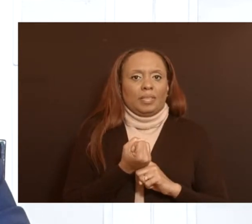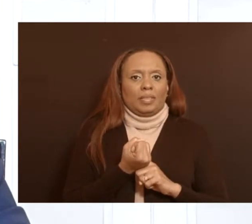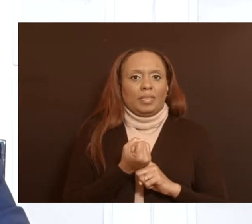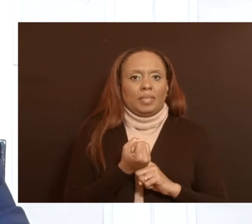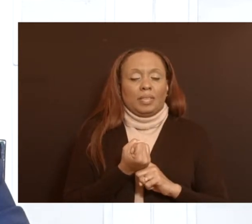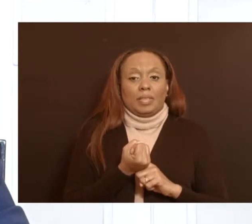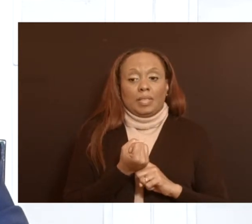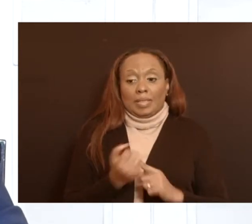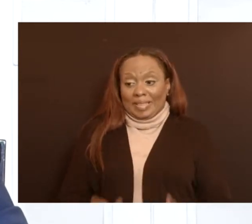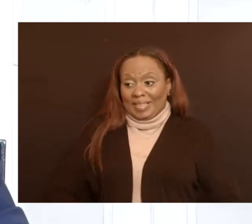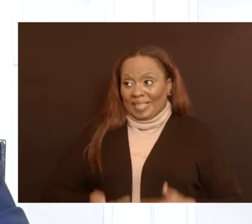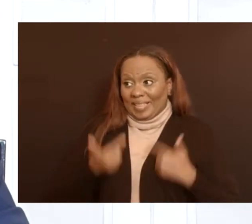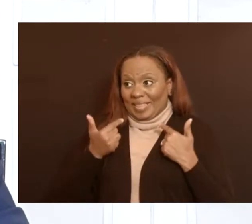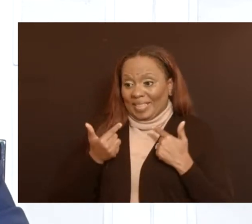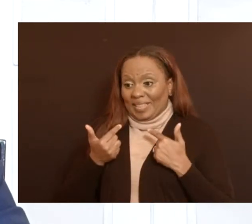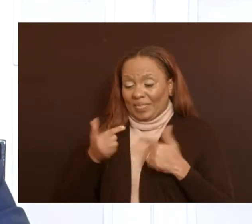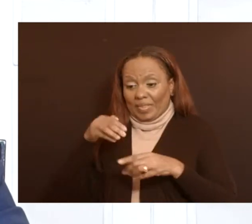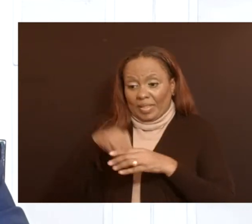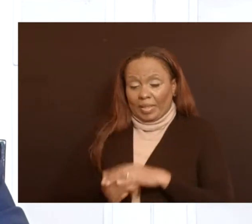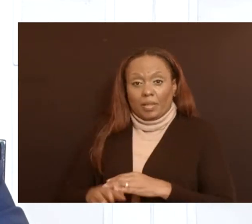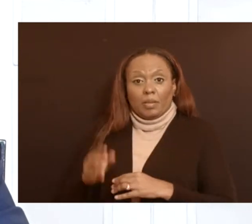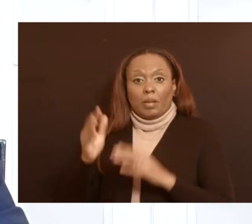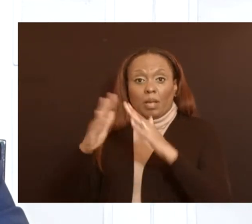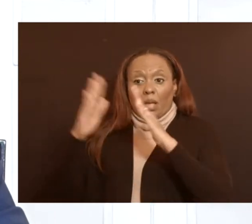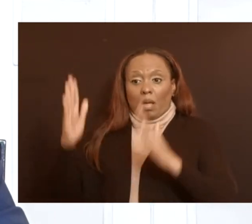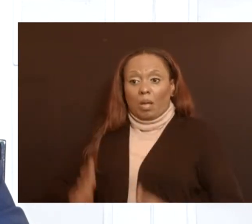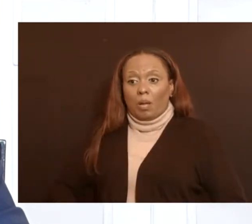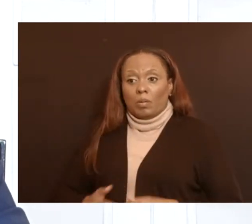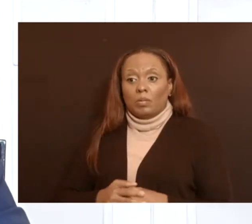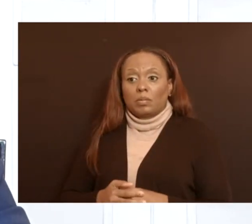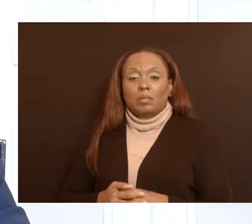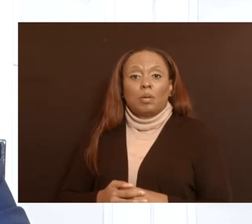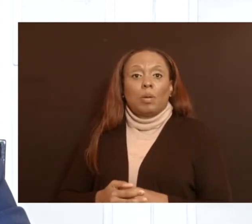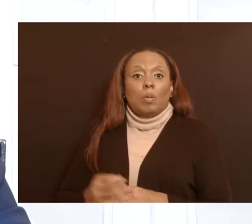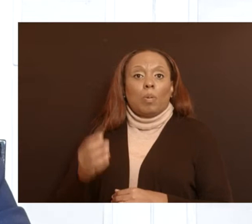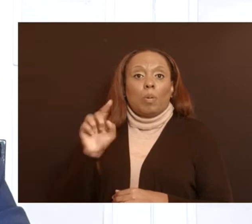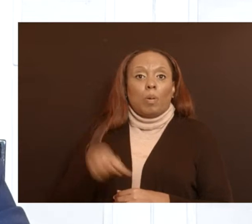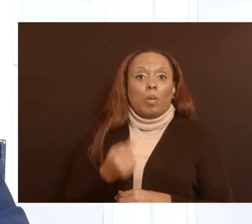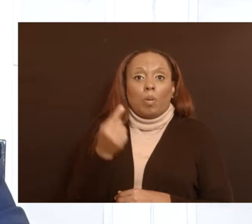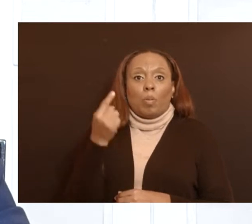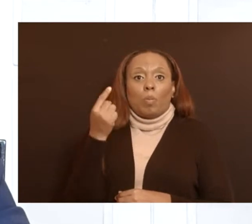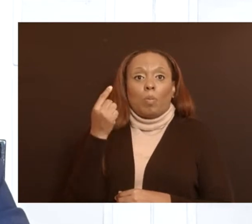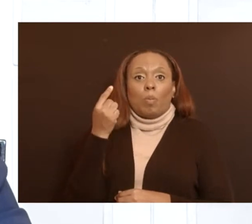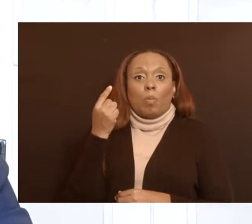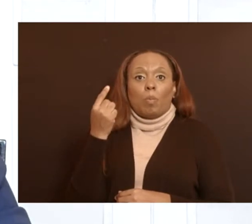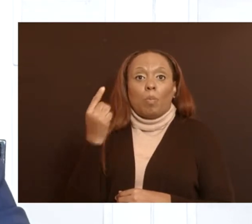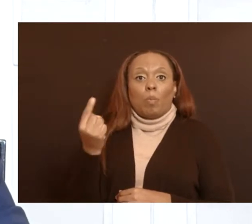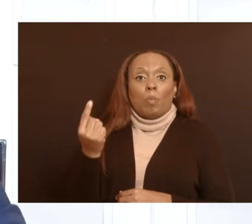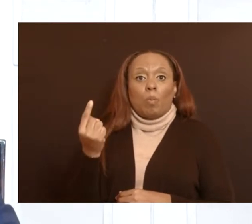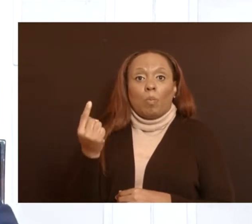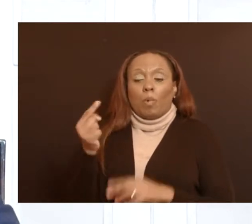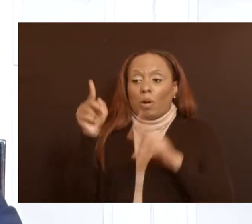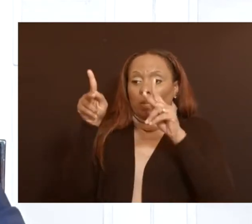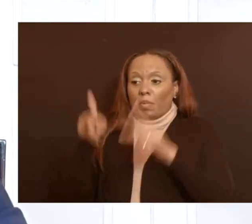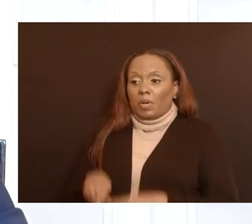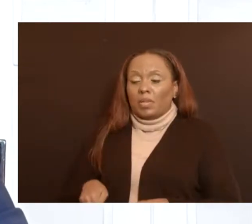household, and their whole household was tested, and that person was strongly positive, right? And that whole household was tested, and no, not one